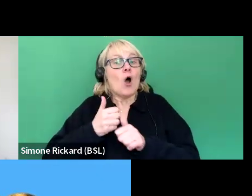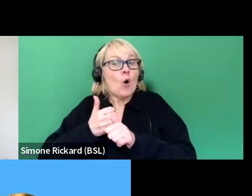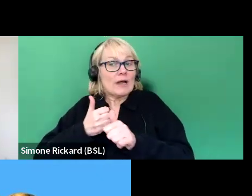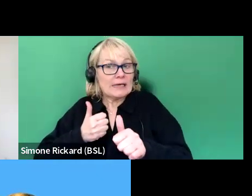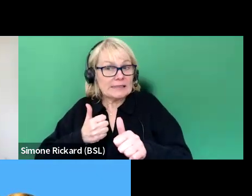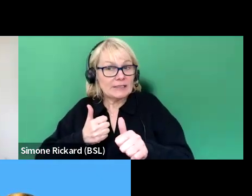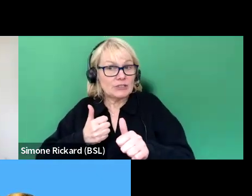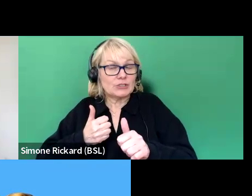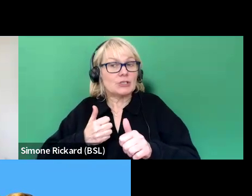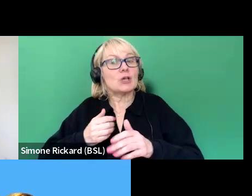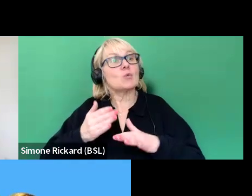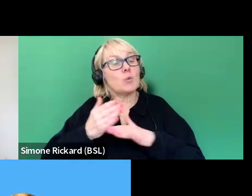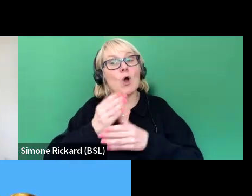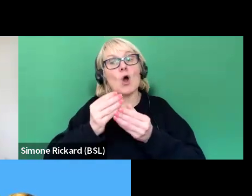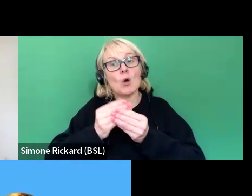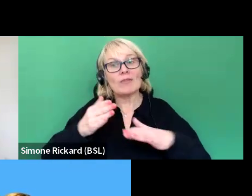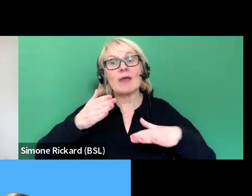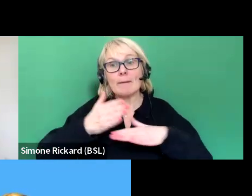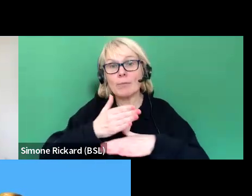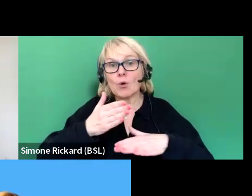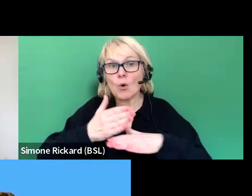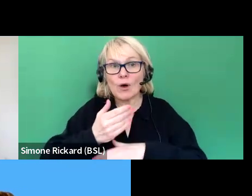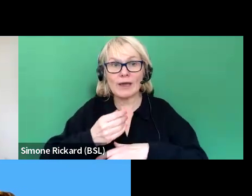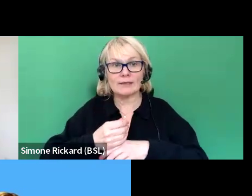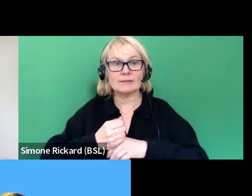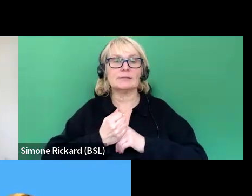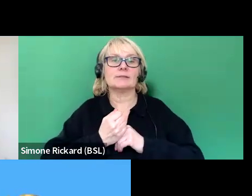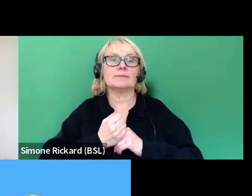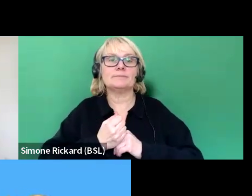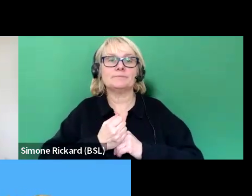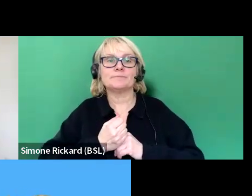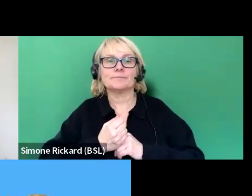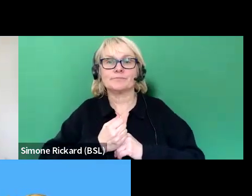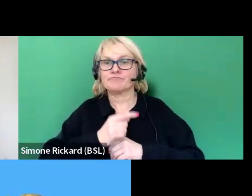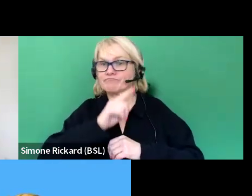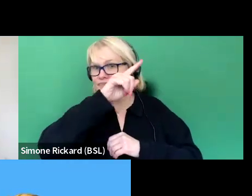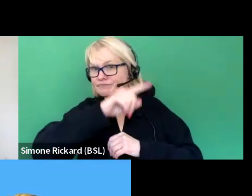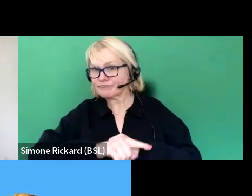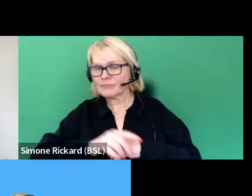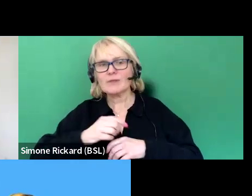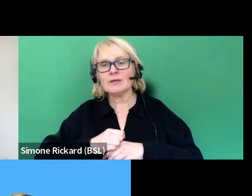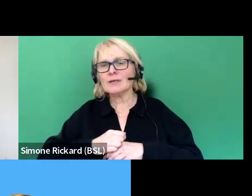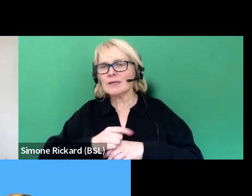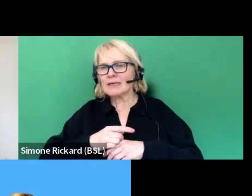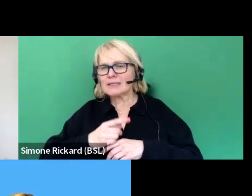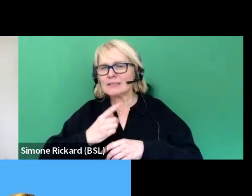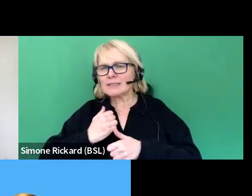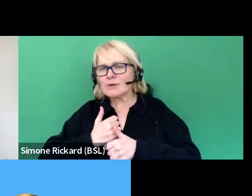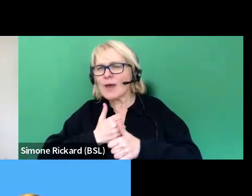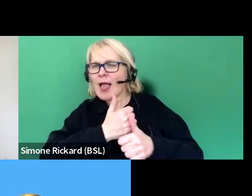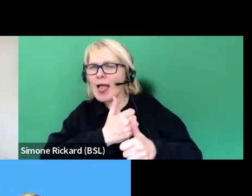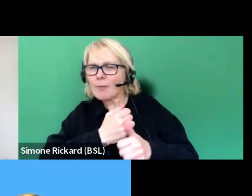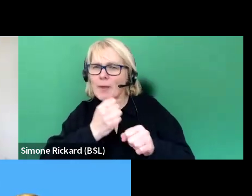we also work with employers. This is the next slide, Harrison, to help them make sure their digital